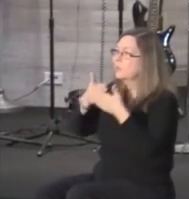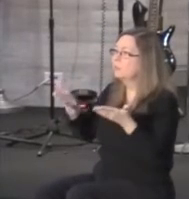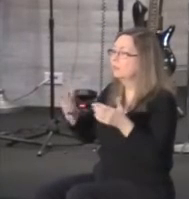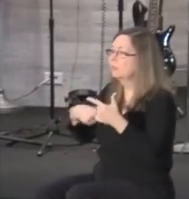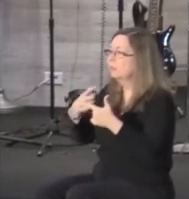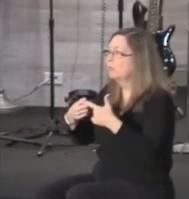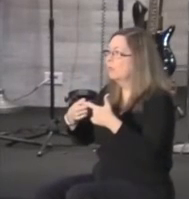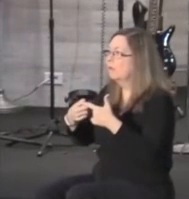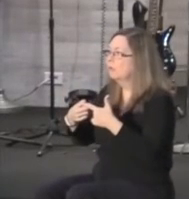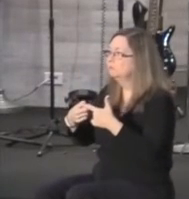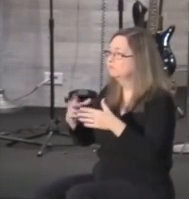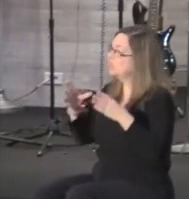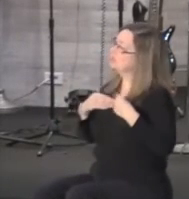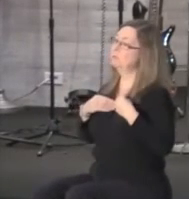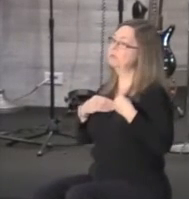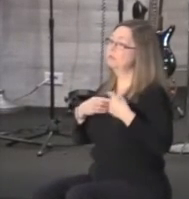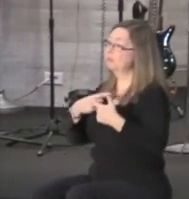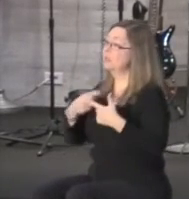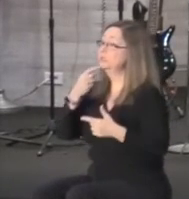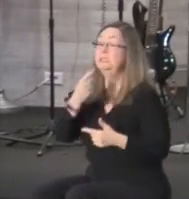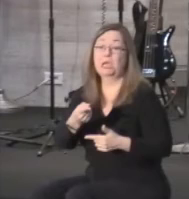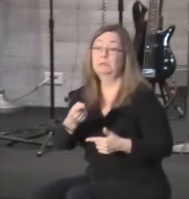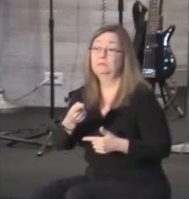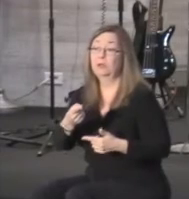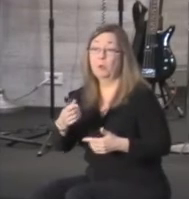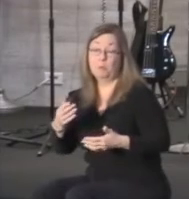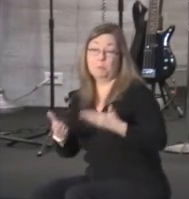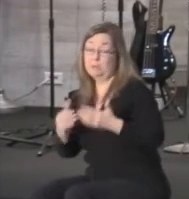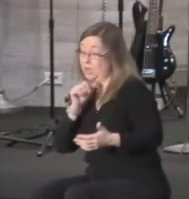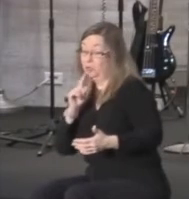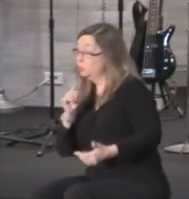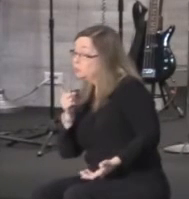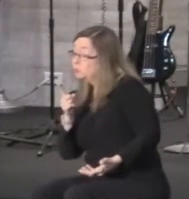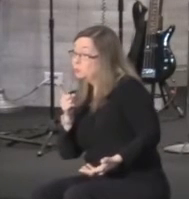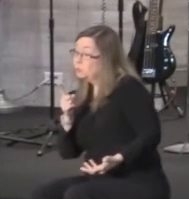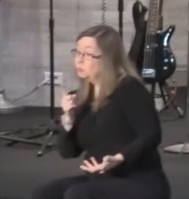and take it at face value and just say it. Well, it might not be true.